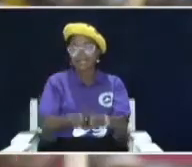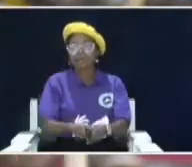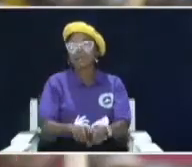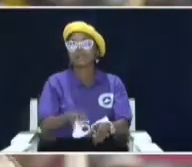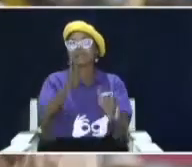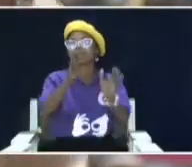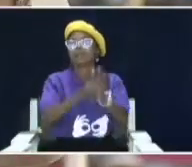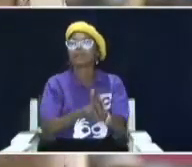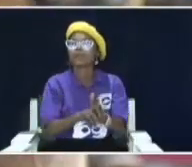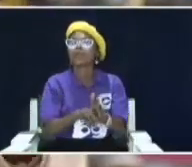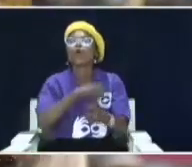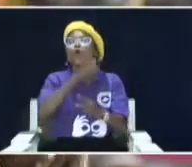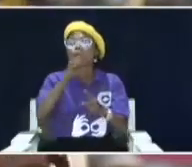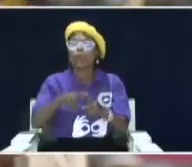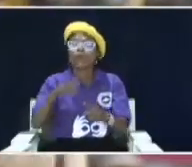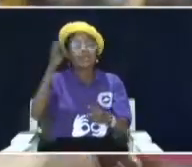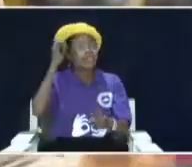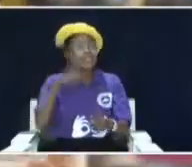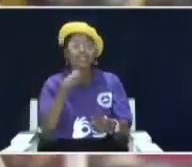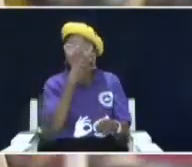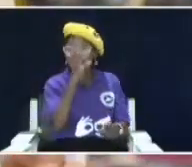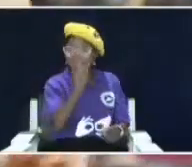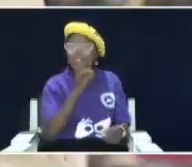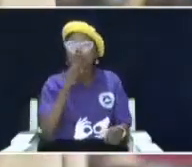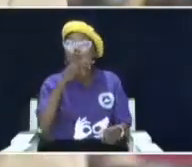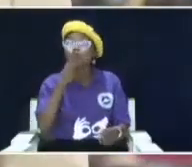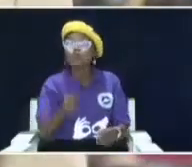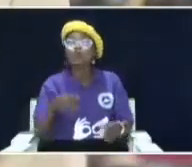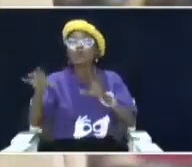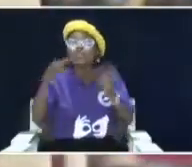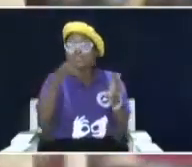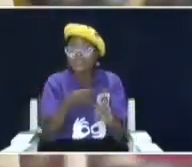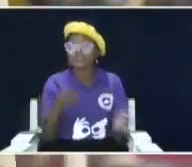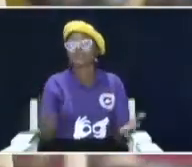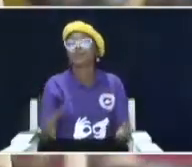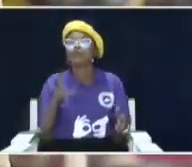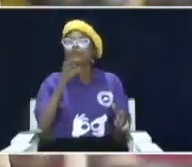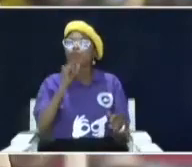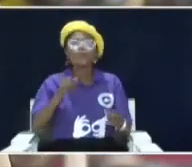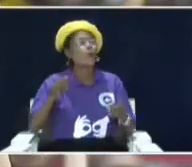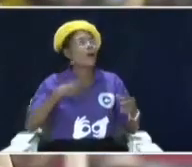agreement. When he says it, you do it. No argument.